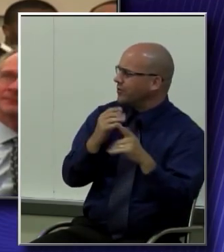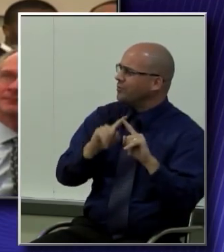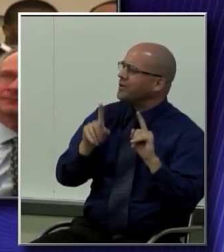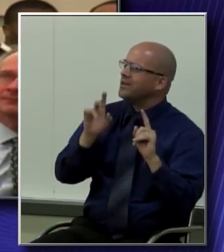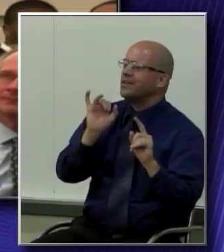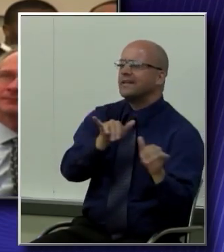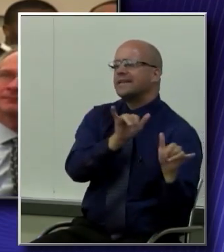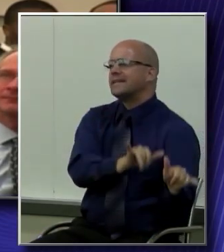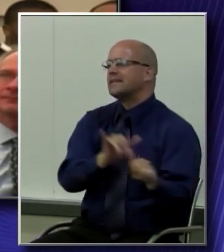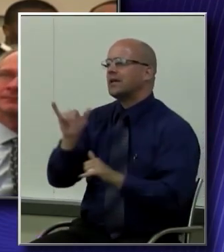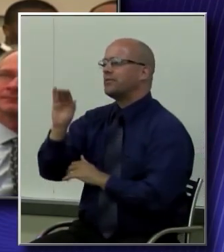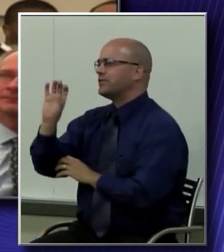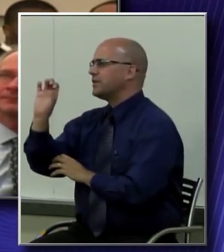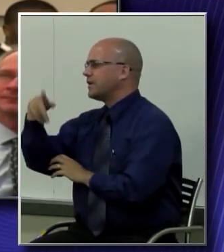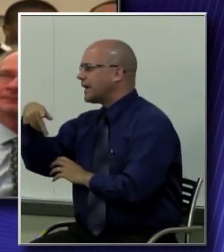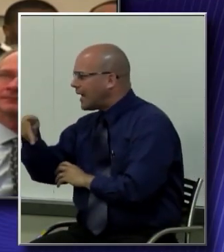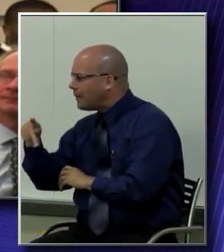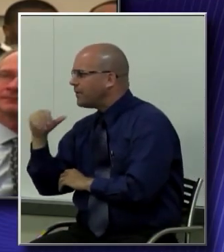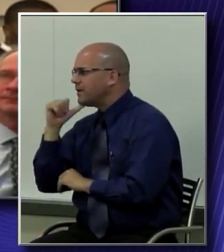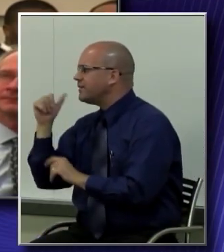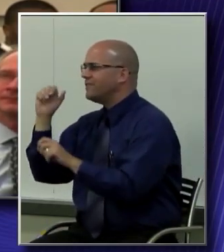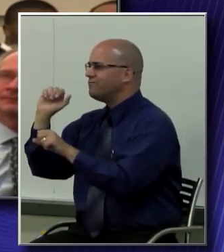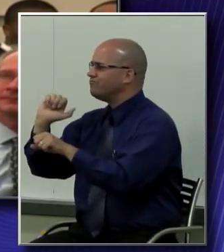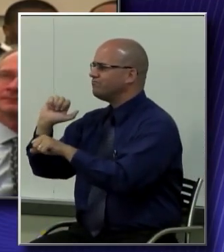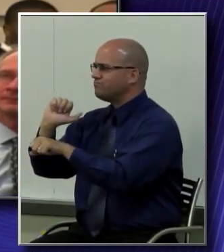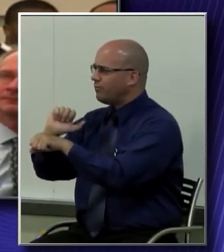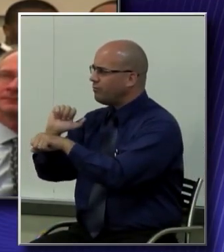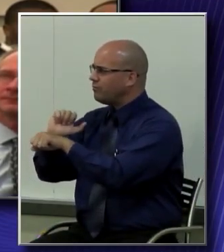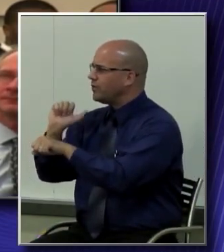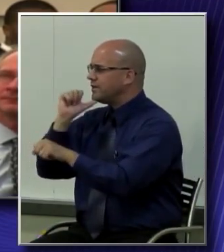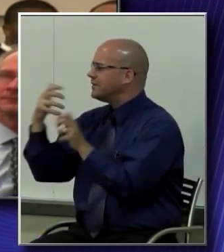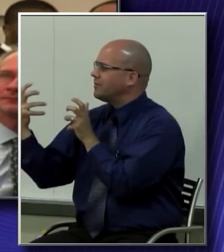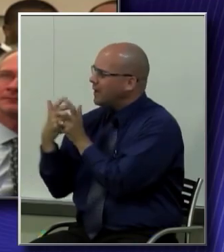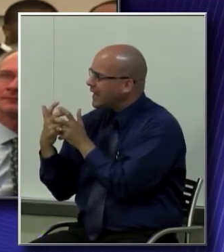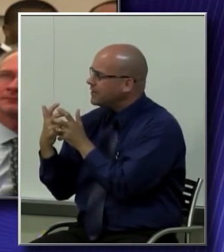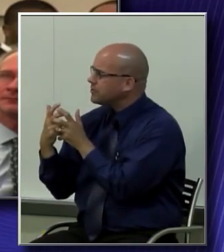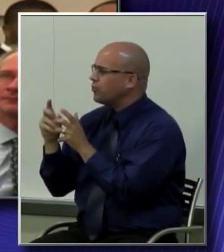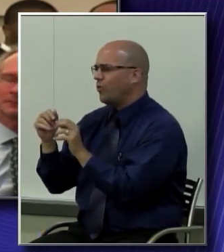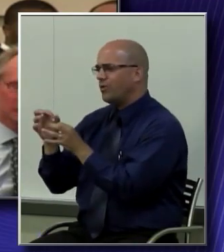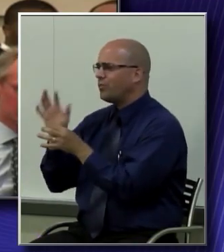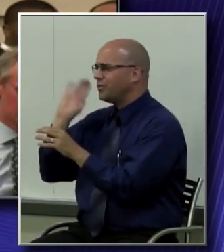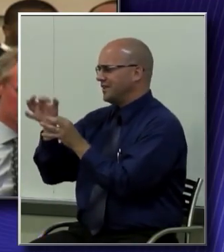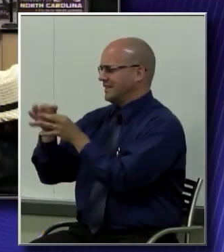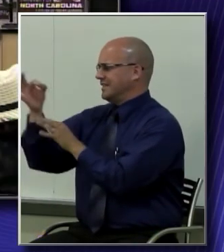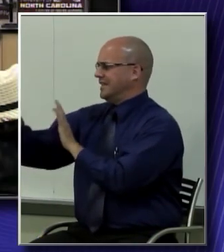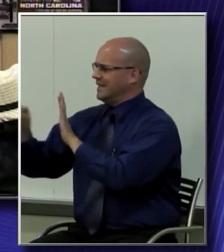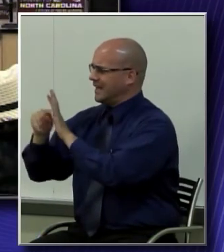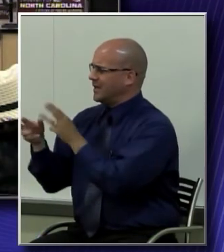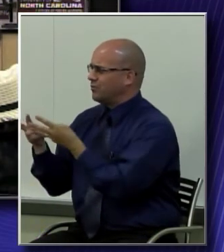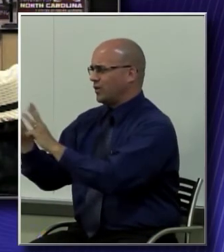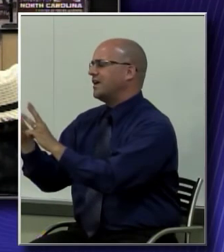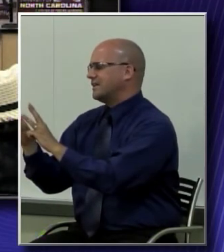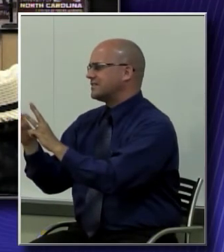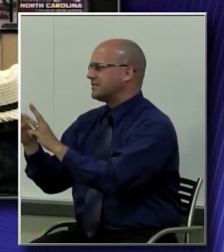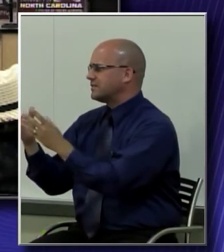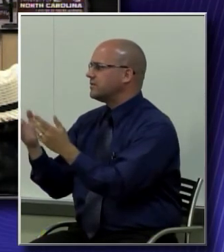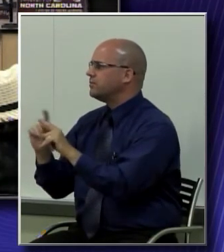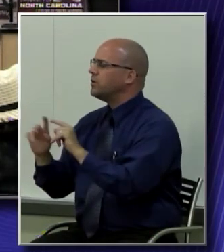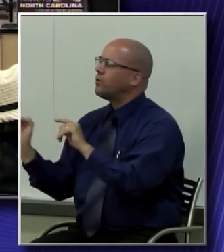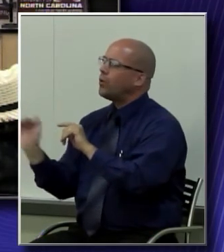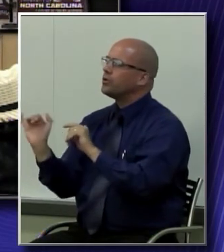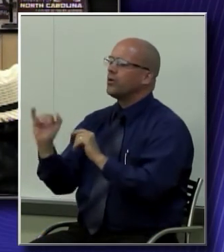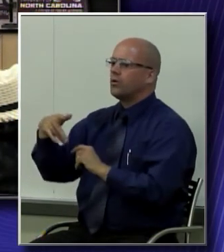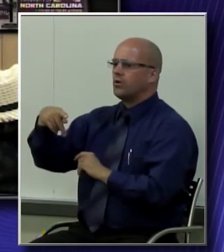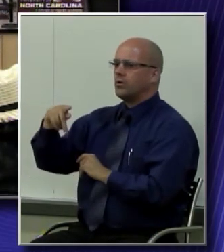year don't go into effect or don't or aren't extended in negative ways. The second dimension of publicness that I'd like to see